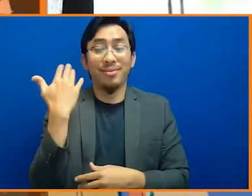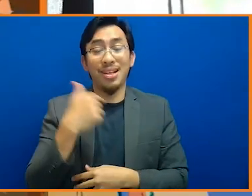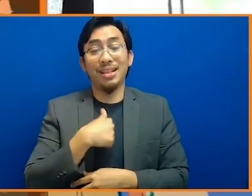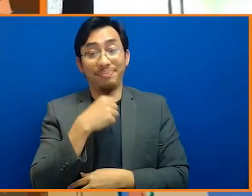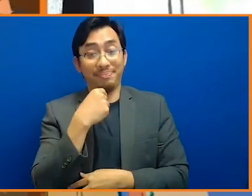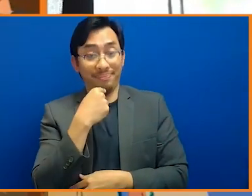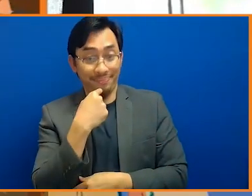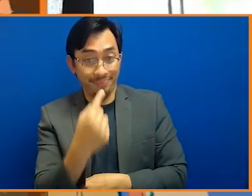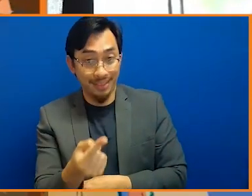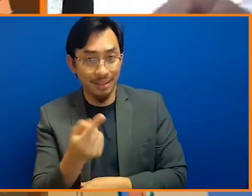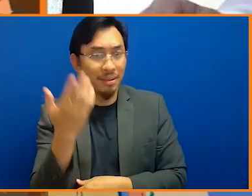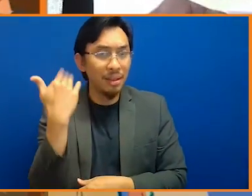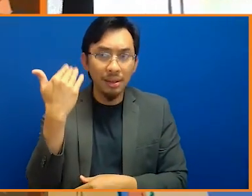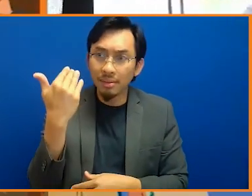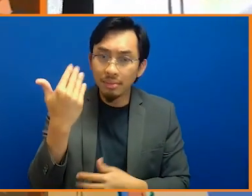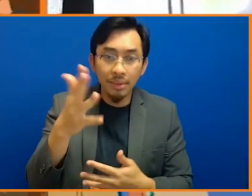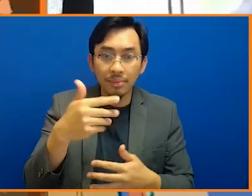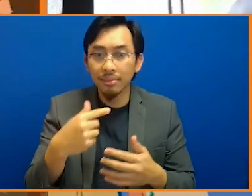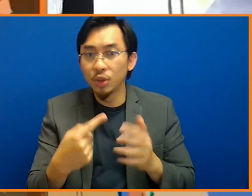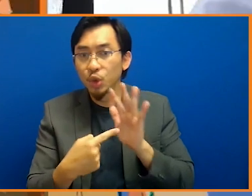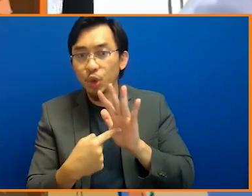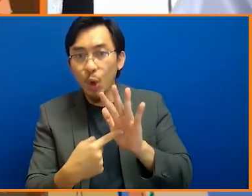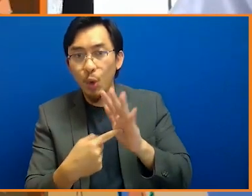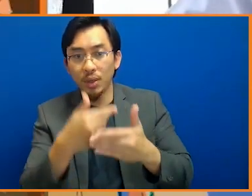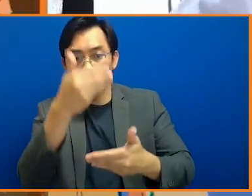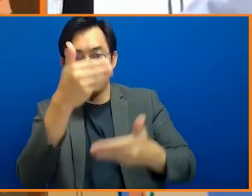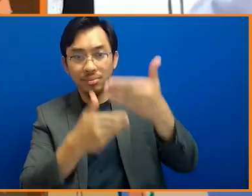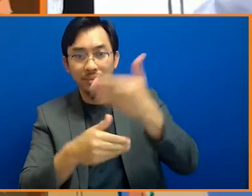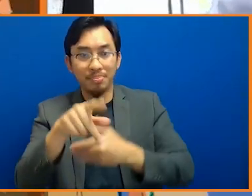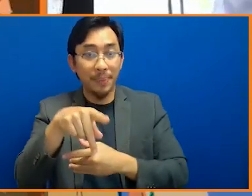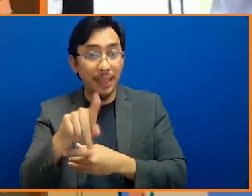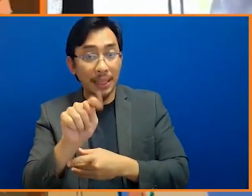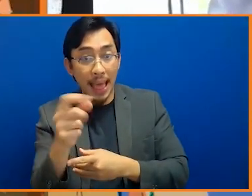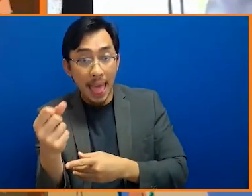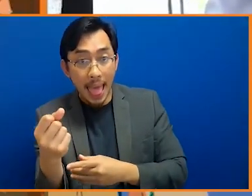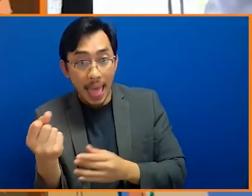like I shown earlier. Can I show the slide again?